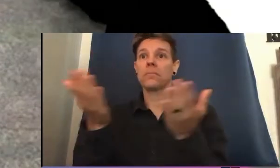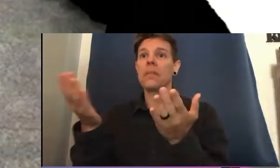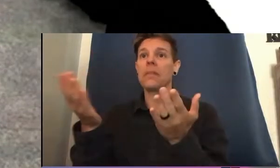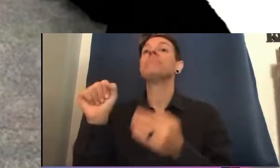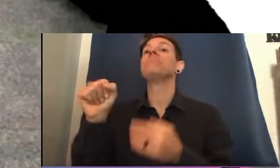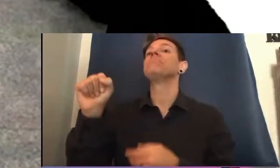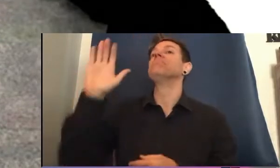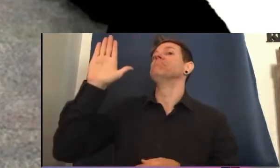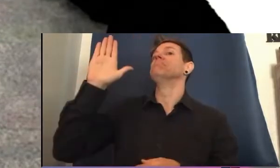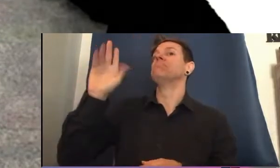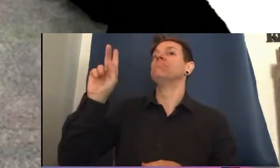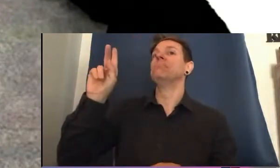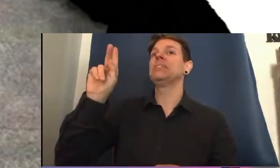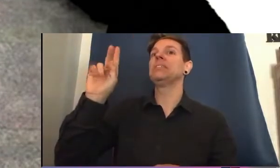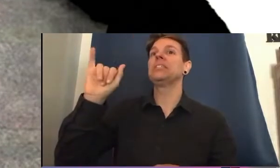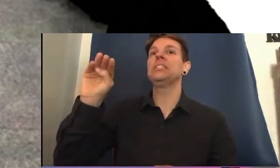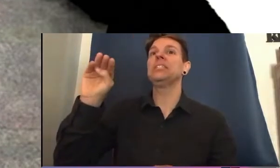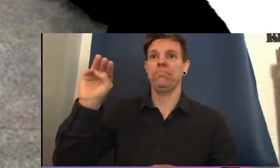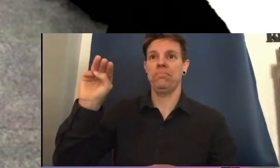Commissioner Gonzalez.